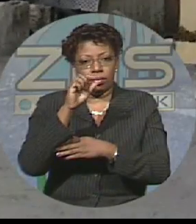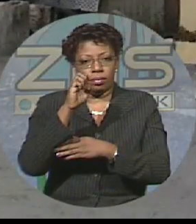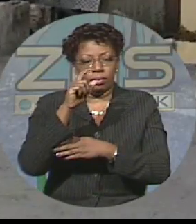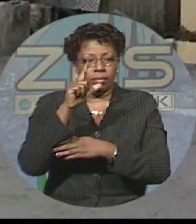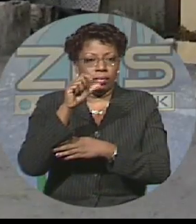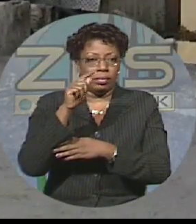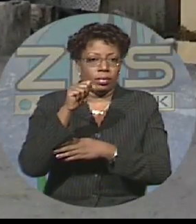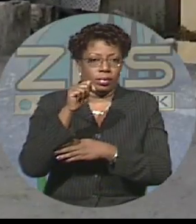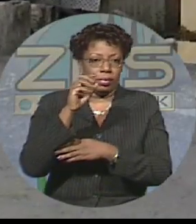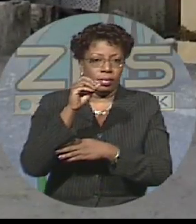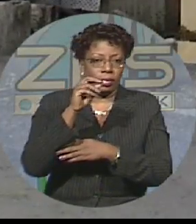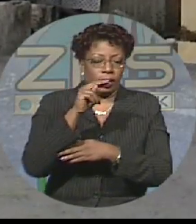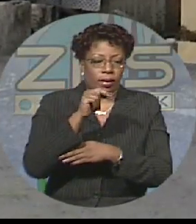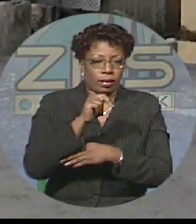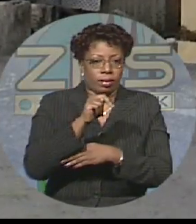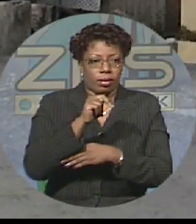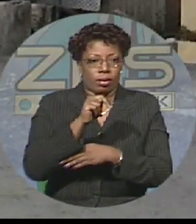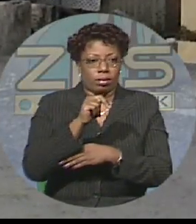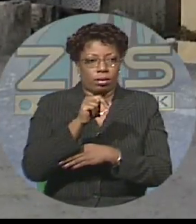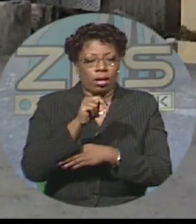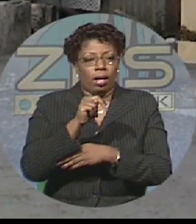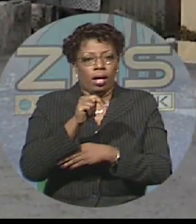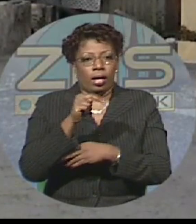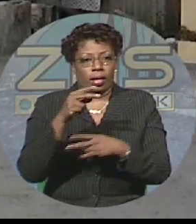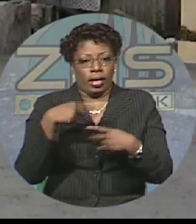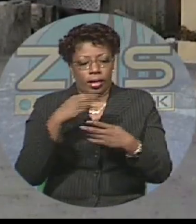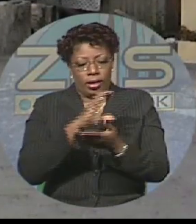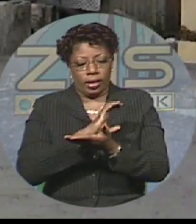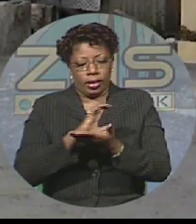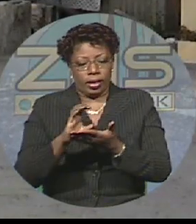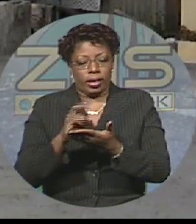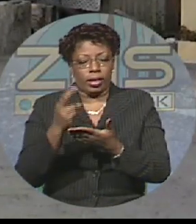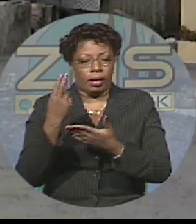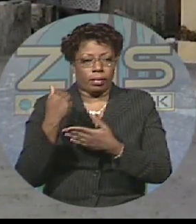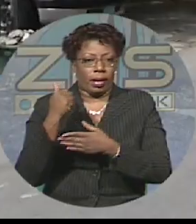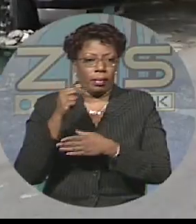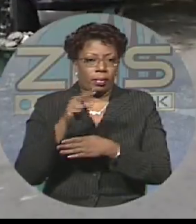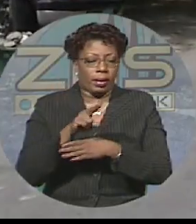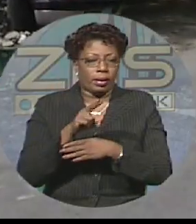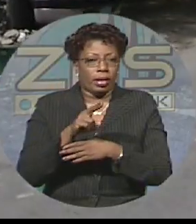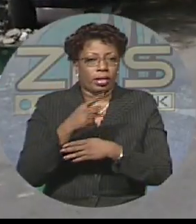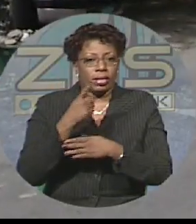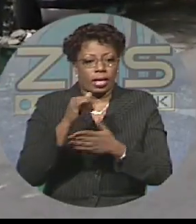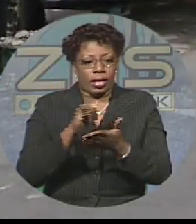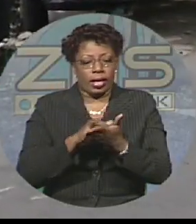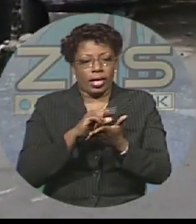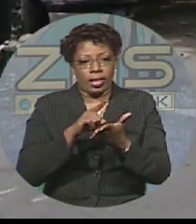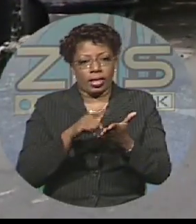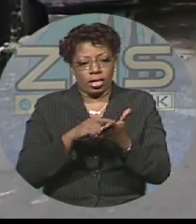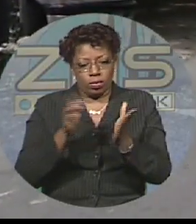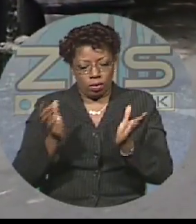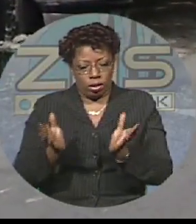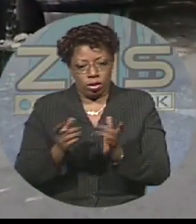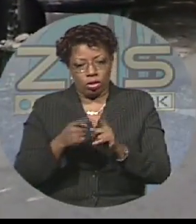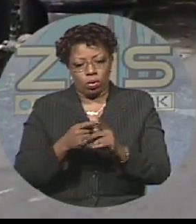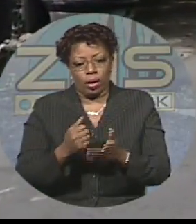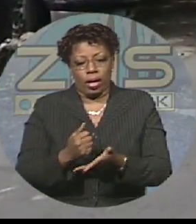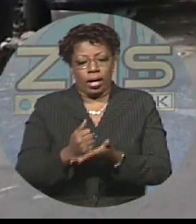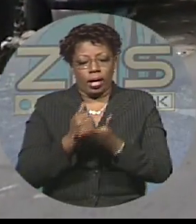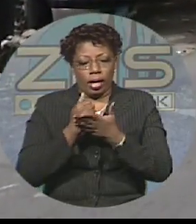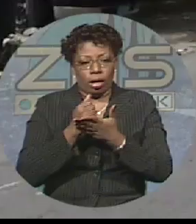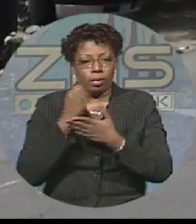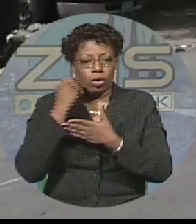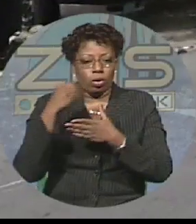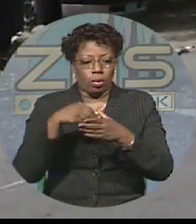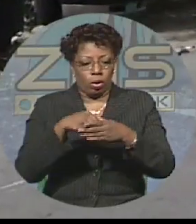small repairs and cleanup campaign. Inspector Roderick McKenzie telling ZNS News that the initiative will be ongoing in an effort to assist homeowners